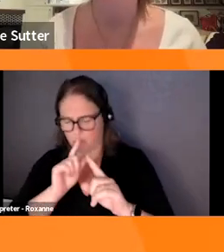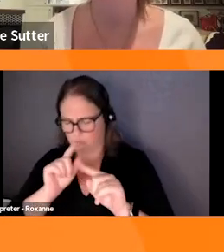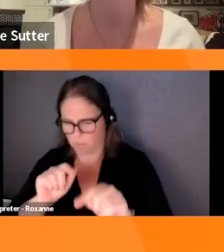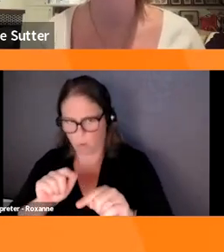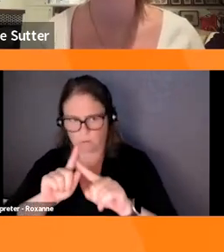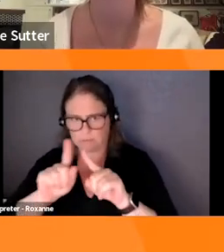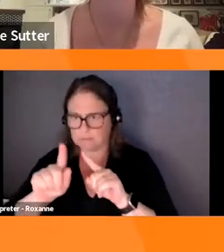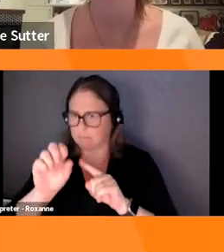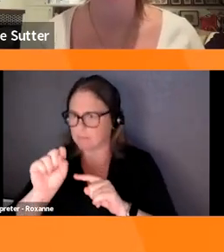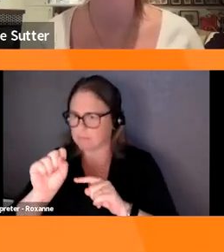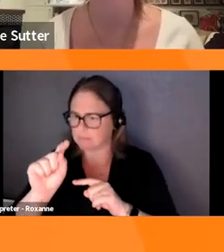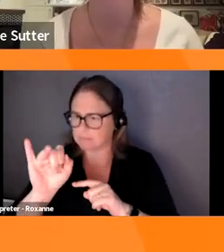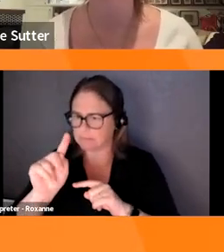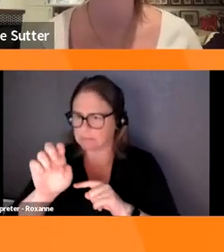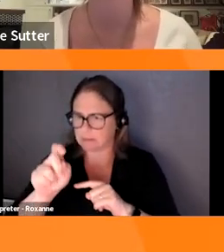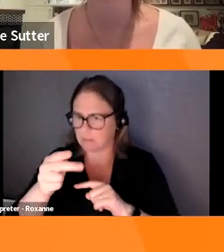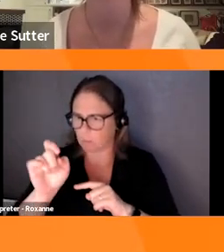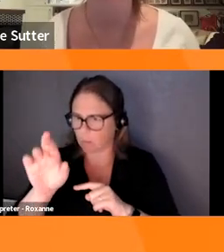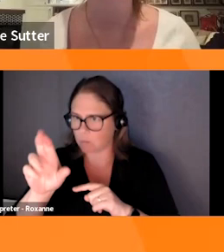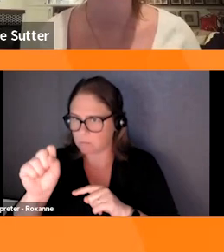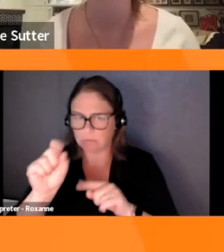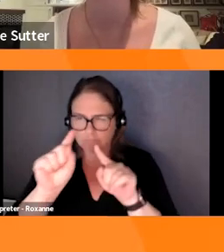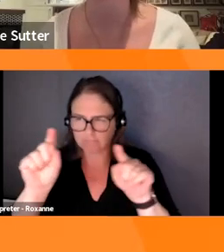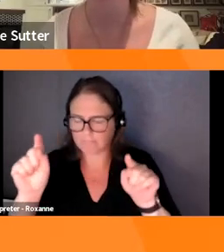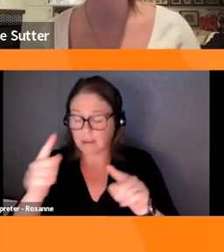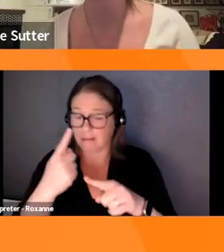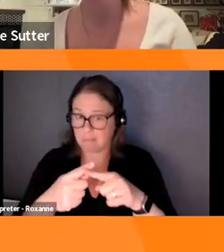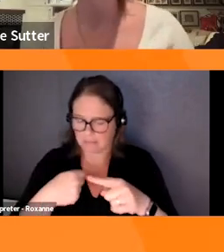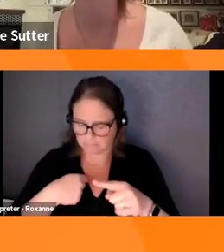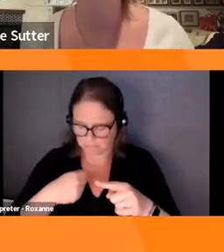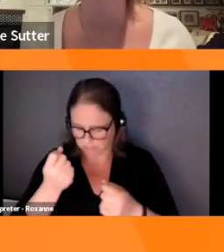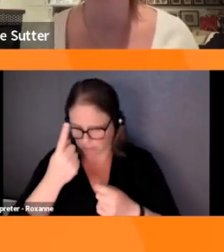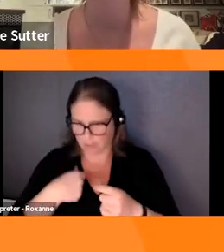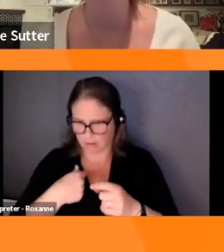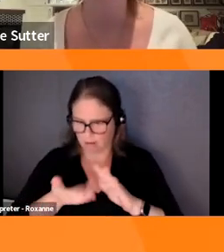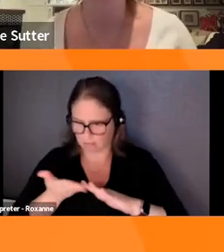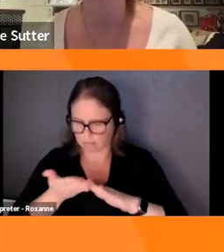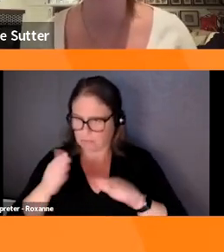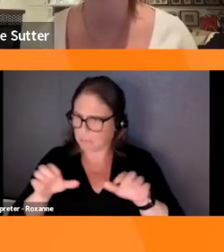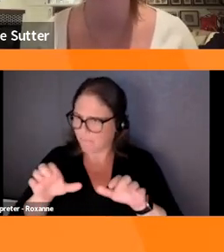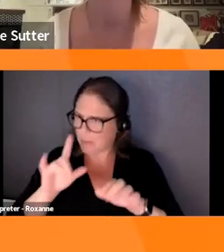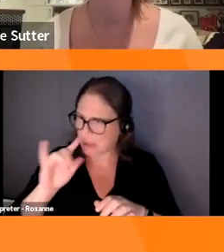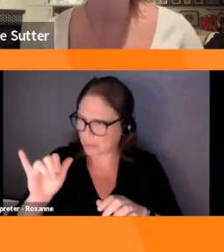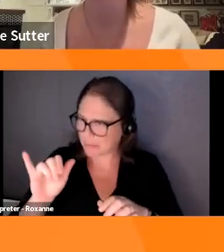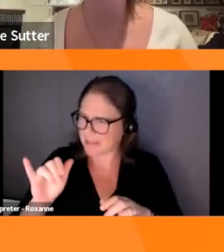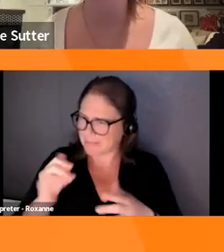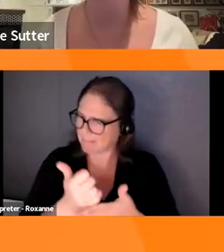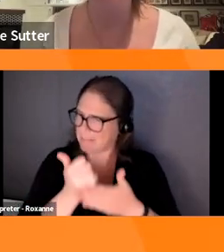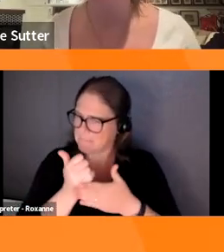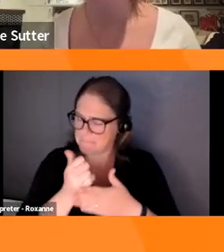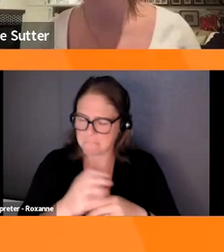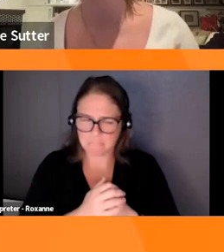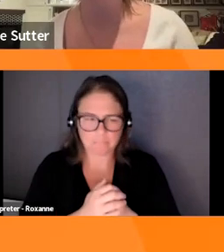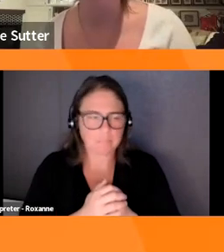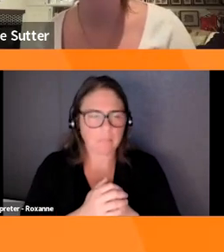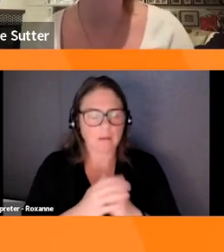stakeholders, and really how to understand how they're performing. So there's kind of 4 different key,